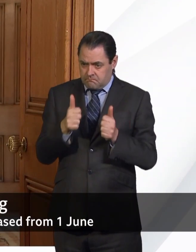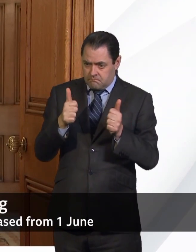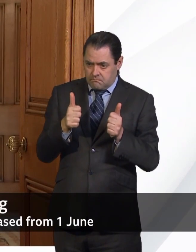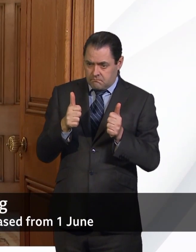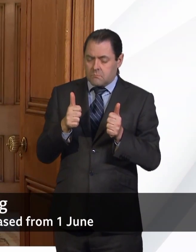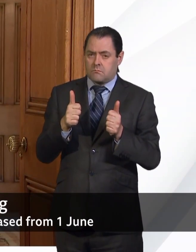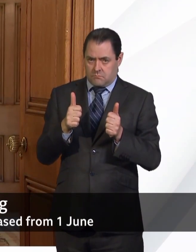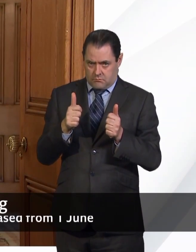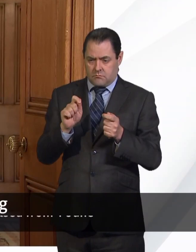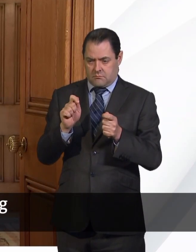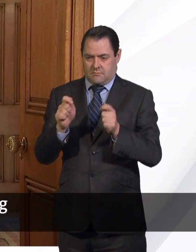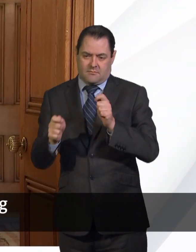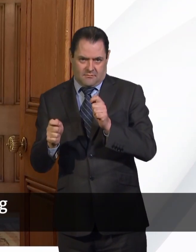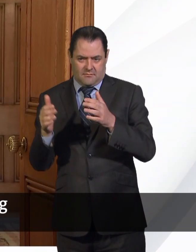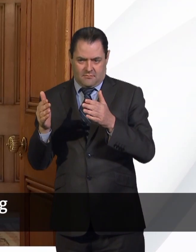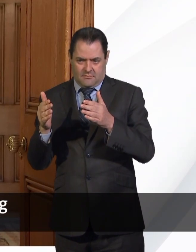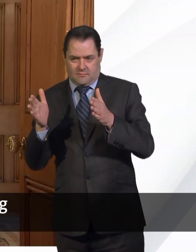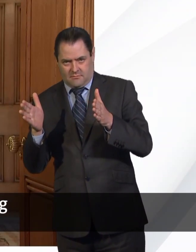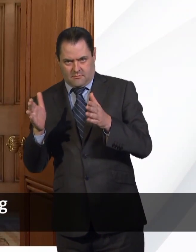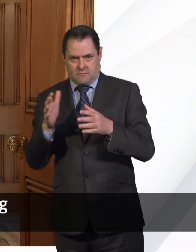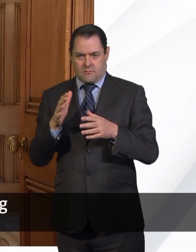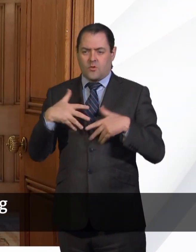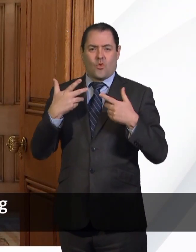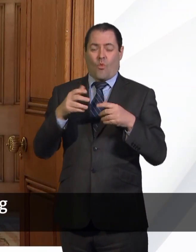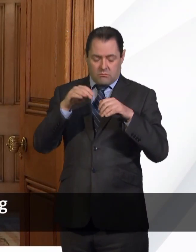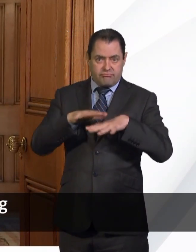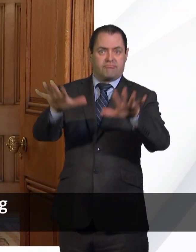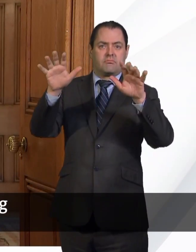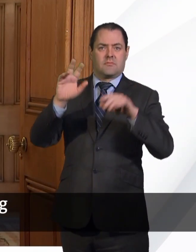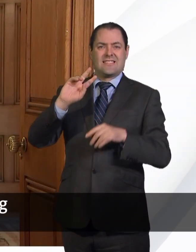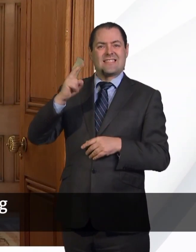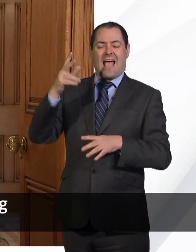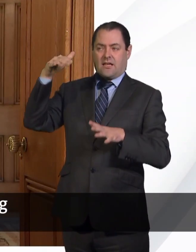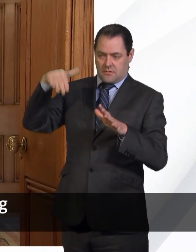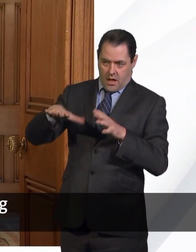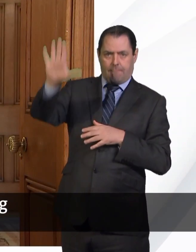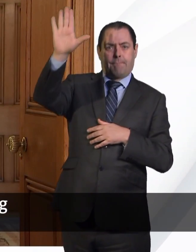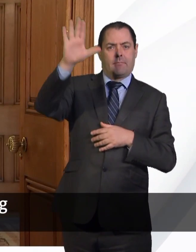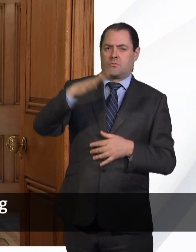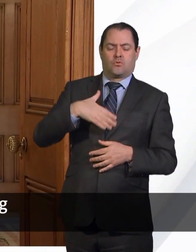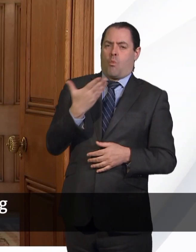anything we do does not risk a second peak that could overwhelm the NHS. And